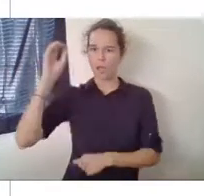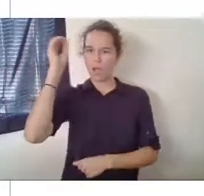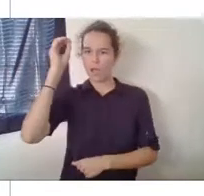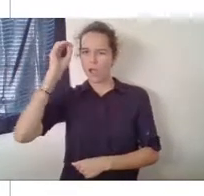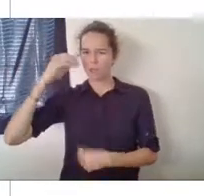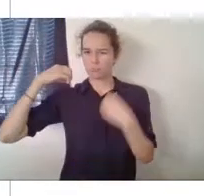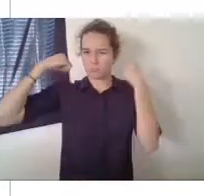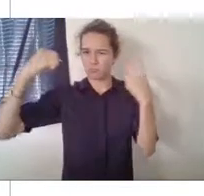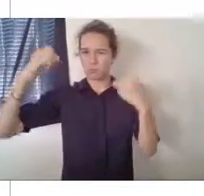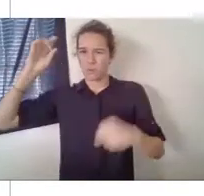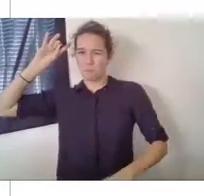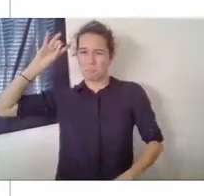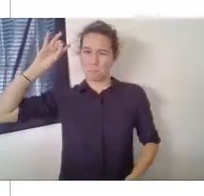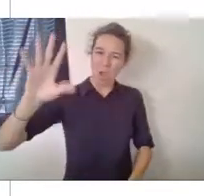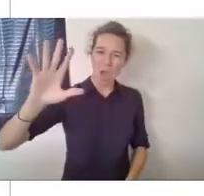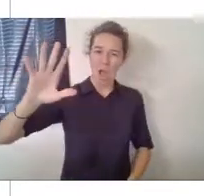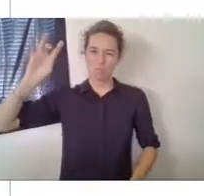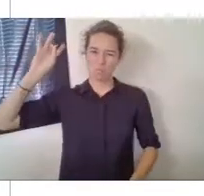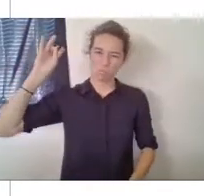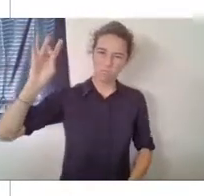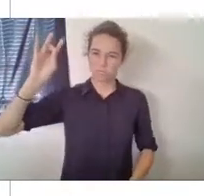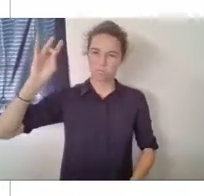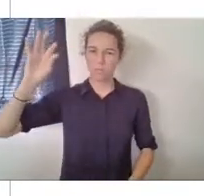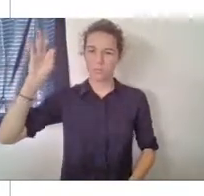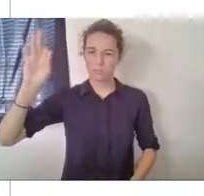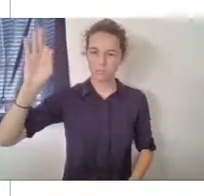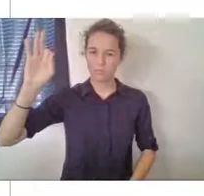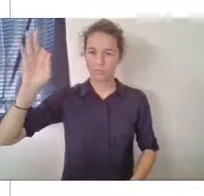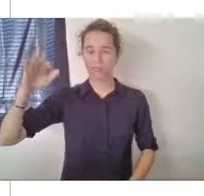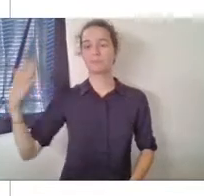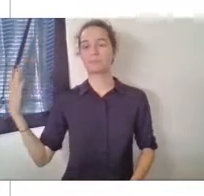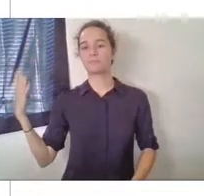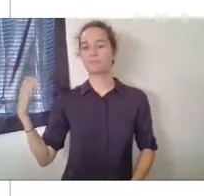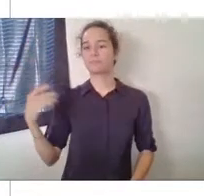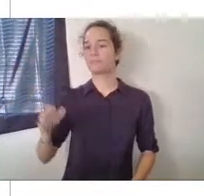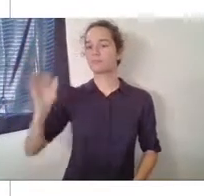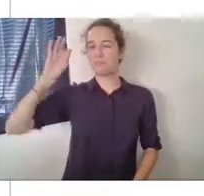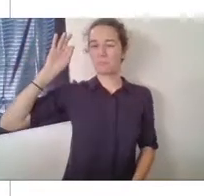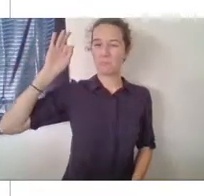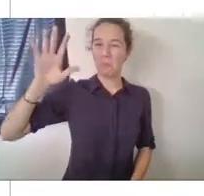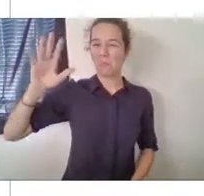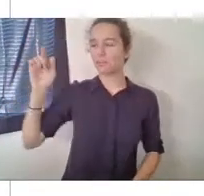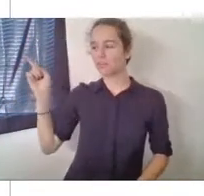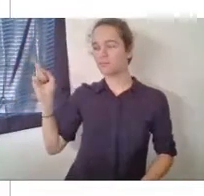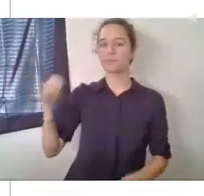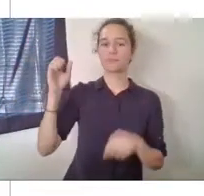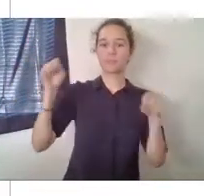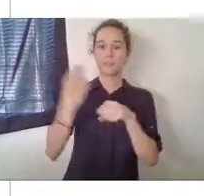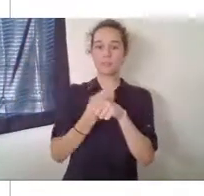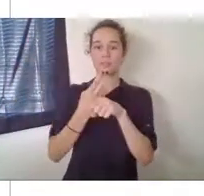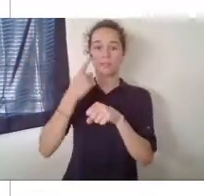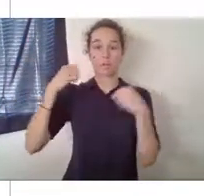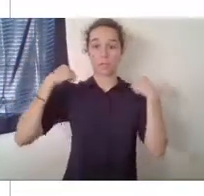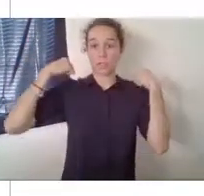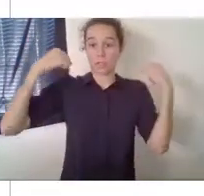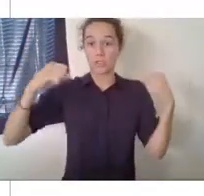use both hands. You can use both hands and do a larger chop, which will deliver a stronger message. So, next time